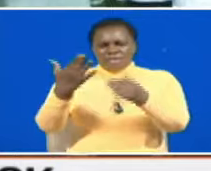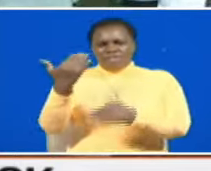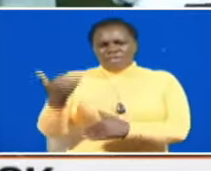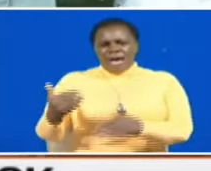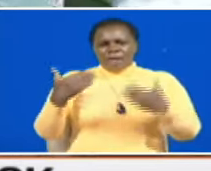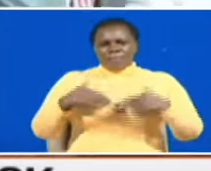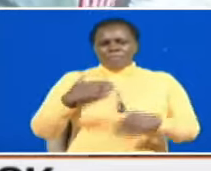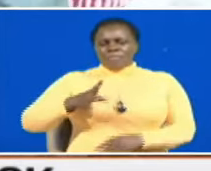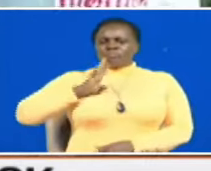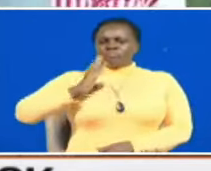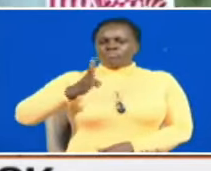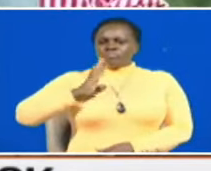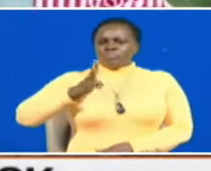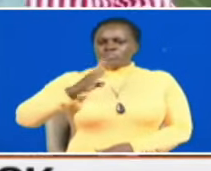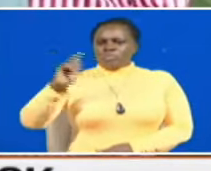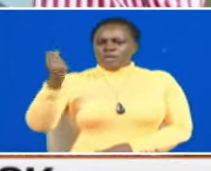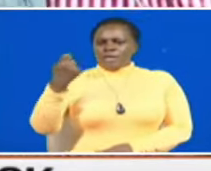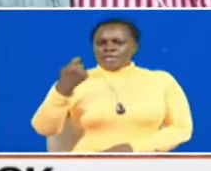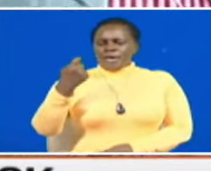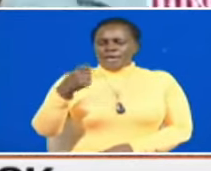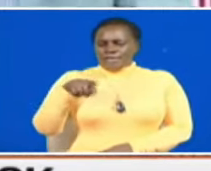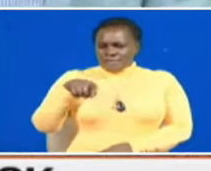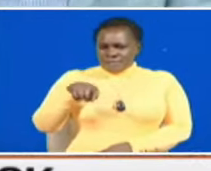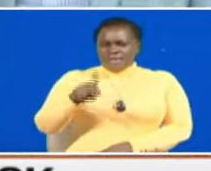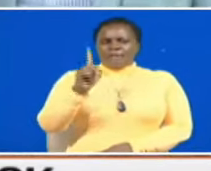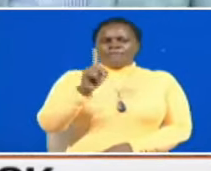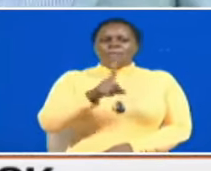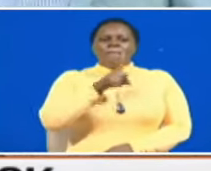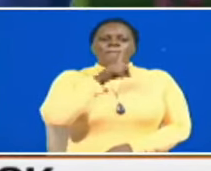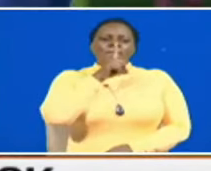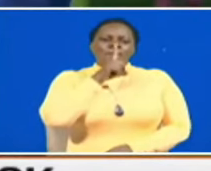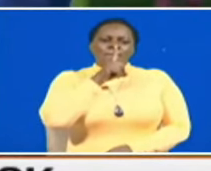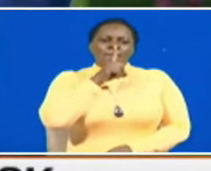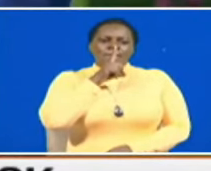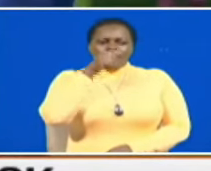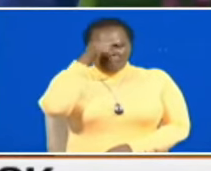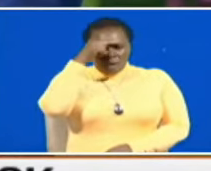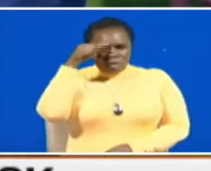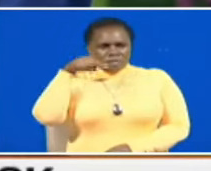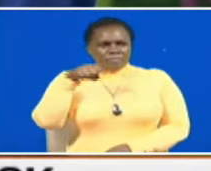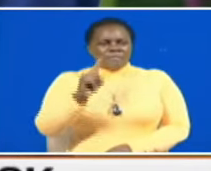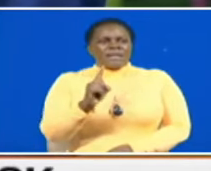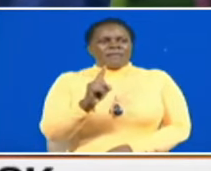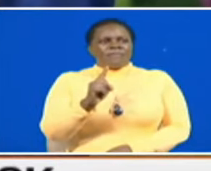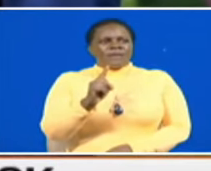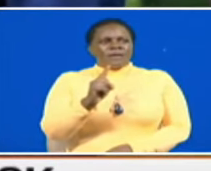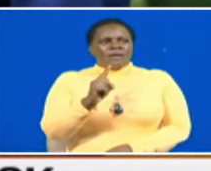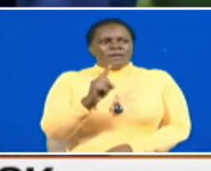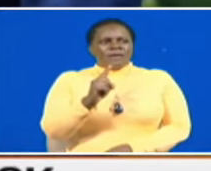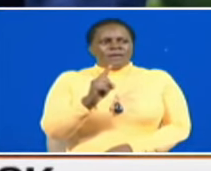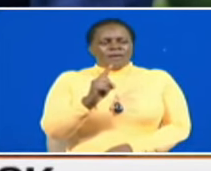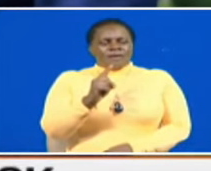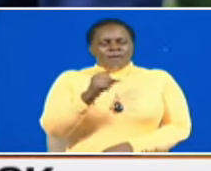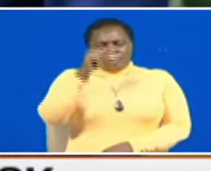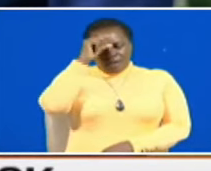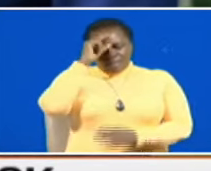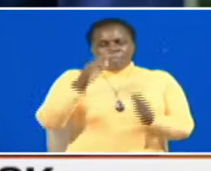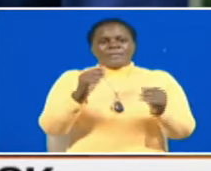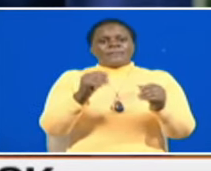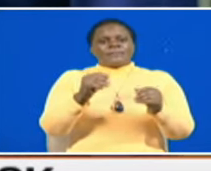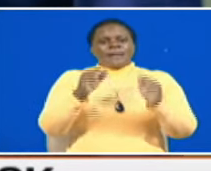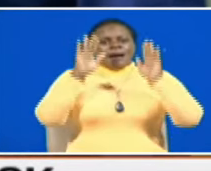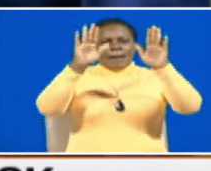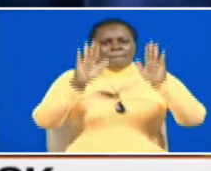to address the plight of Kenyans, while his mom, probably due to his deal with President William Ruto, led government that